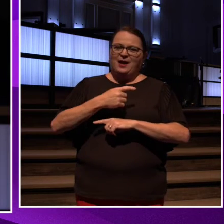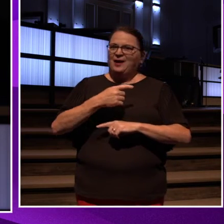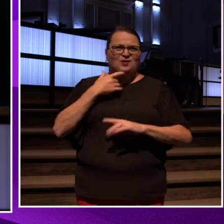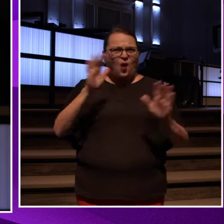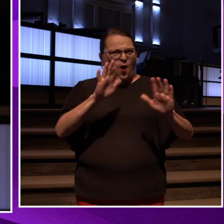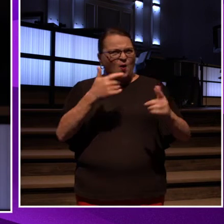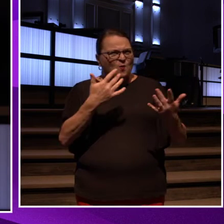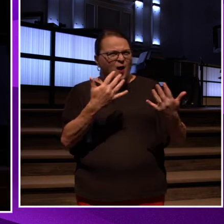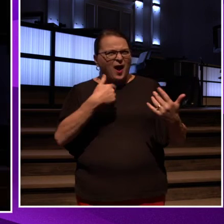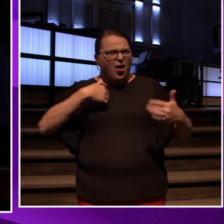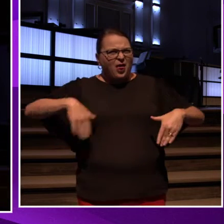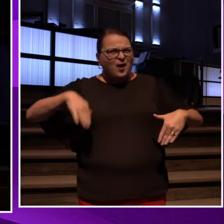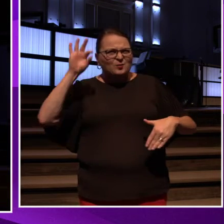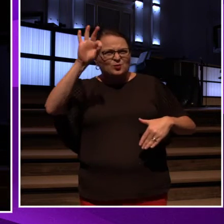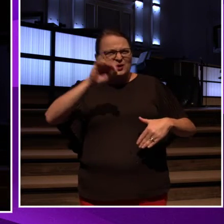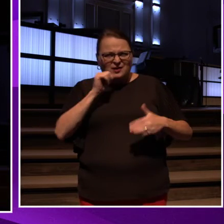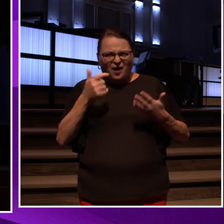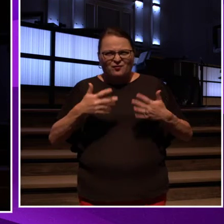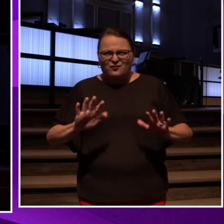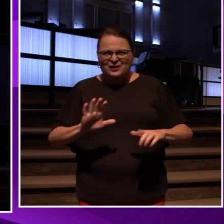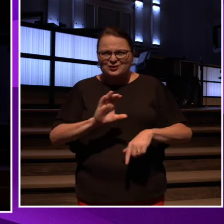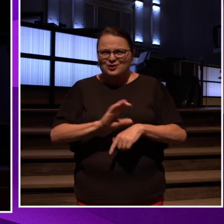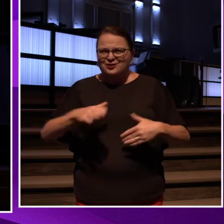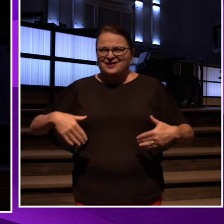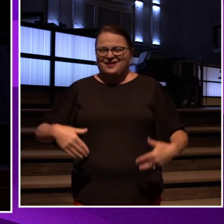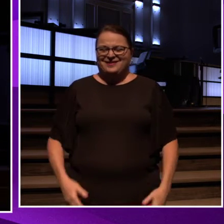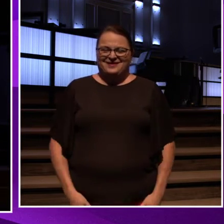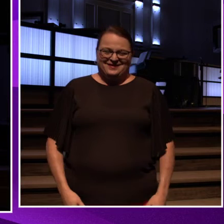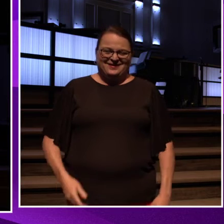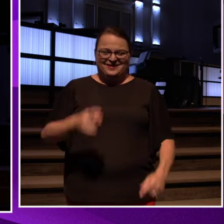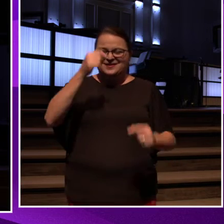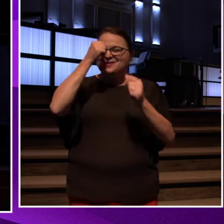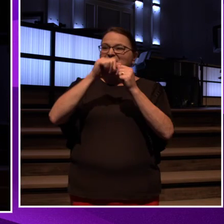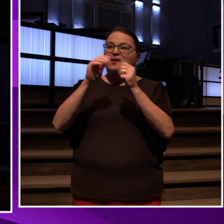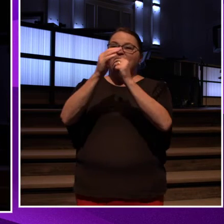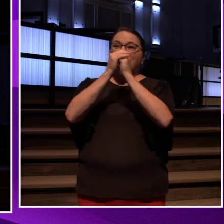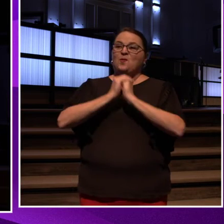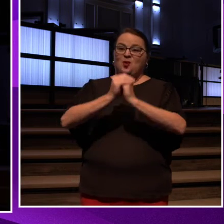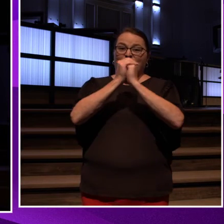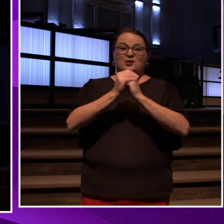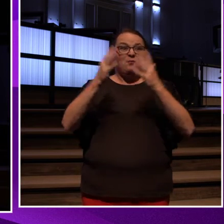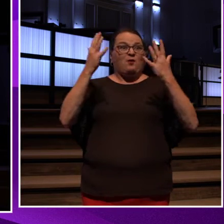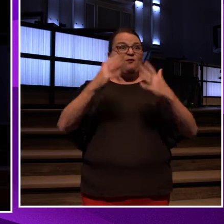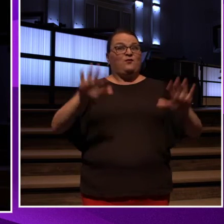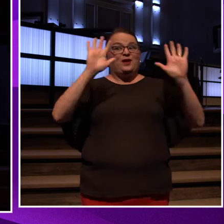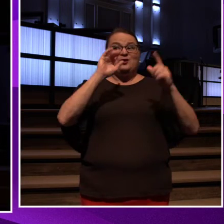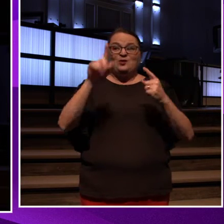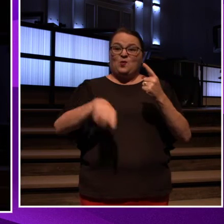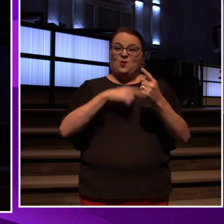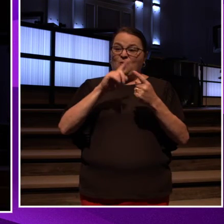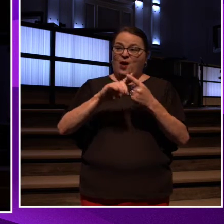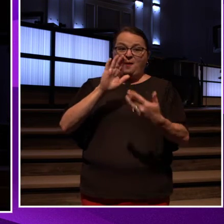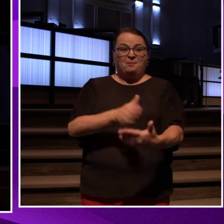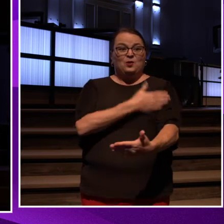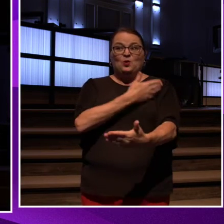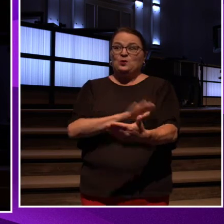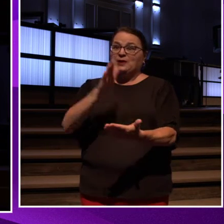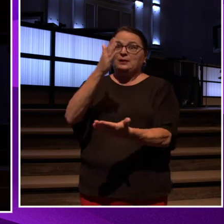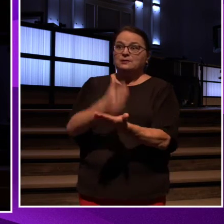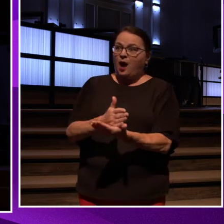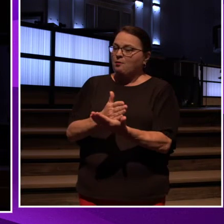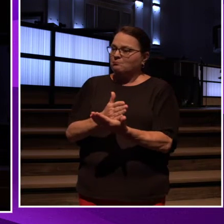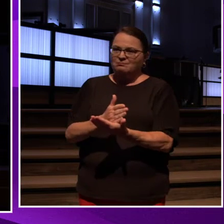started. Okay, and I want you to understand that worship doesn't end when the music ends. We worship around the Word of